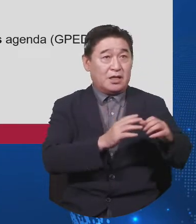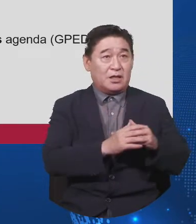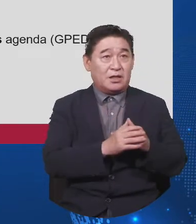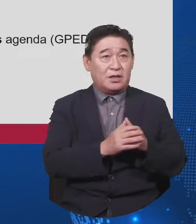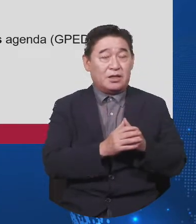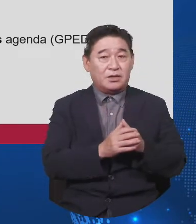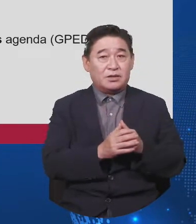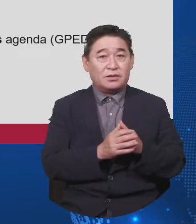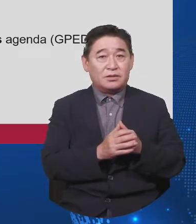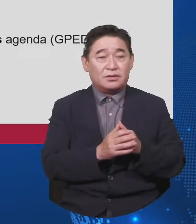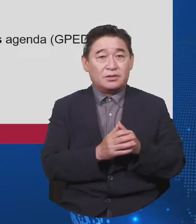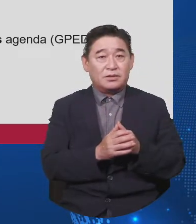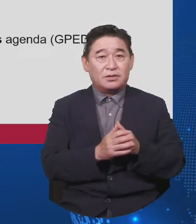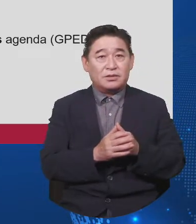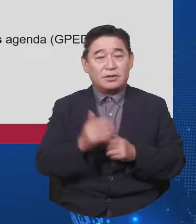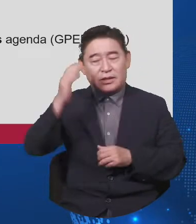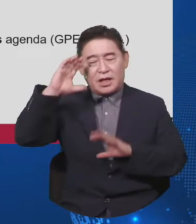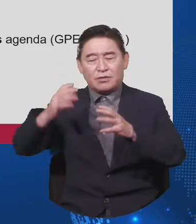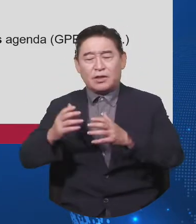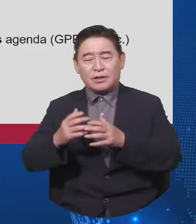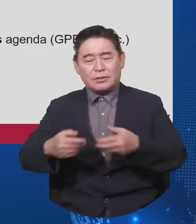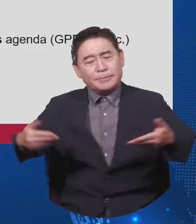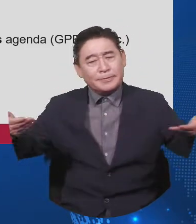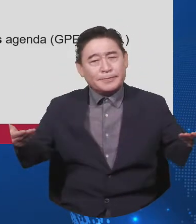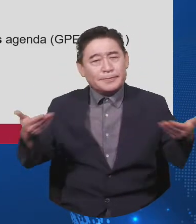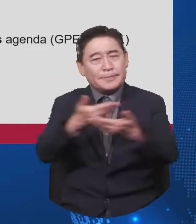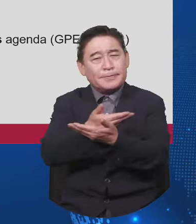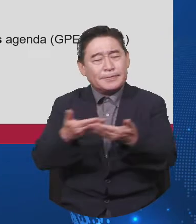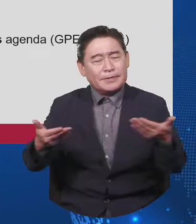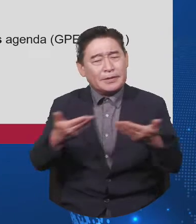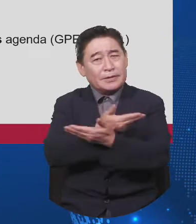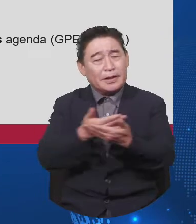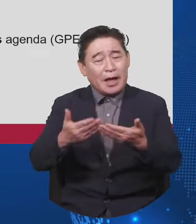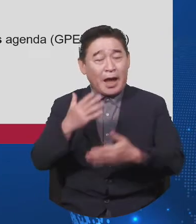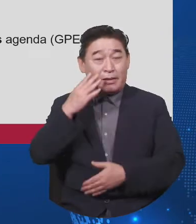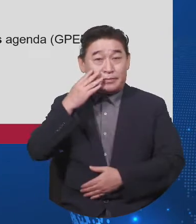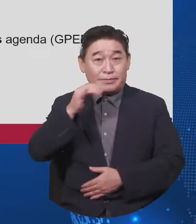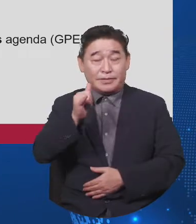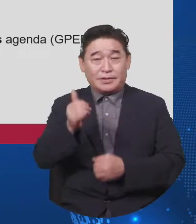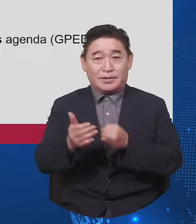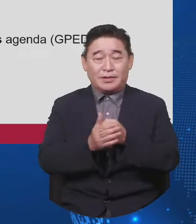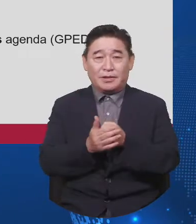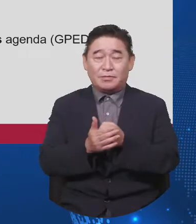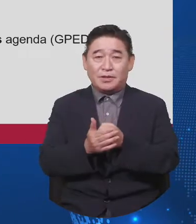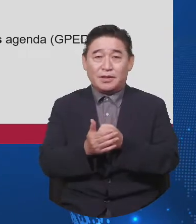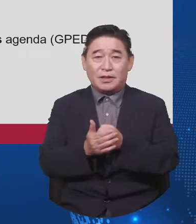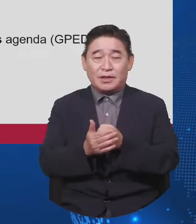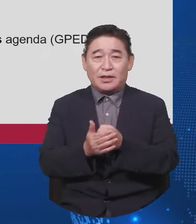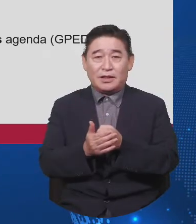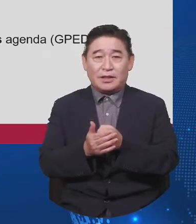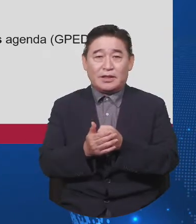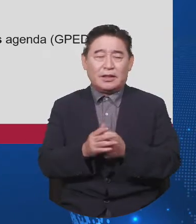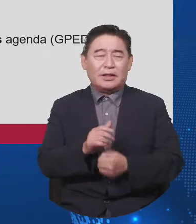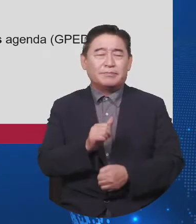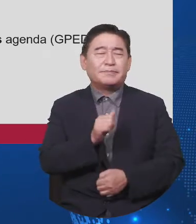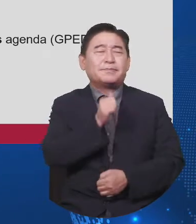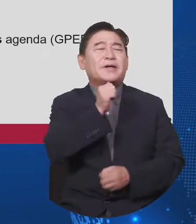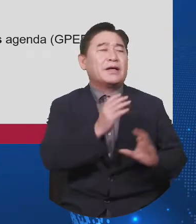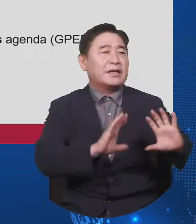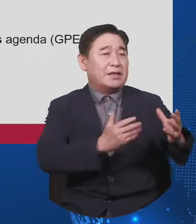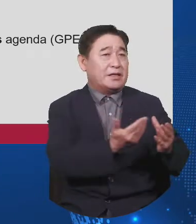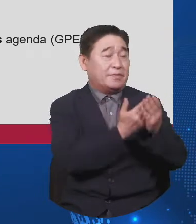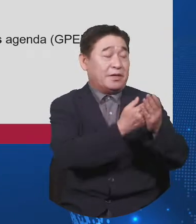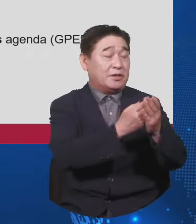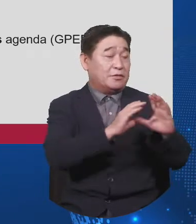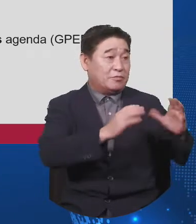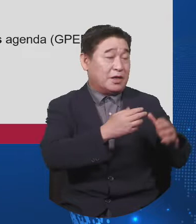South-South cooperation institutions. So even some least developed countries like Rwanda are aid providers.